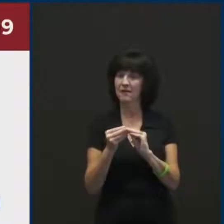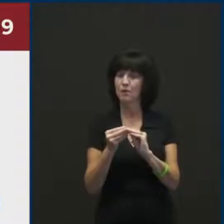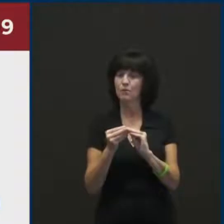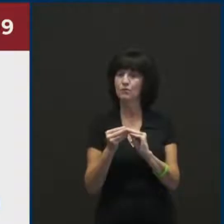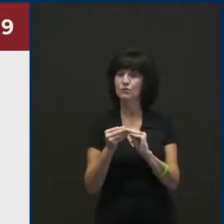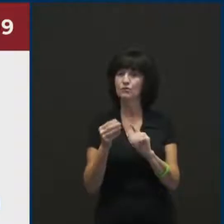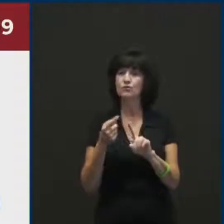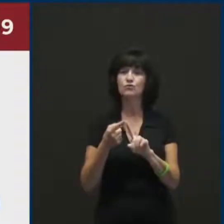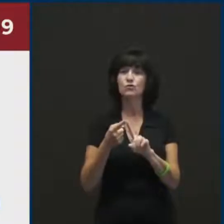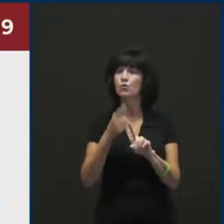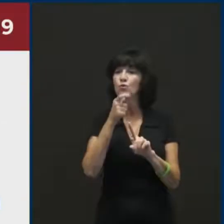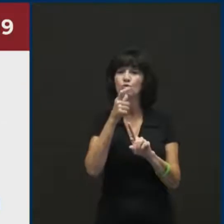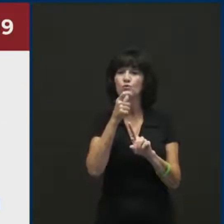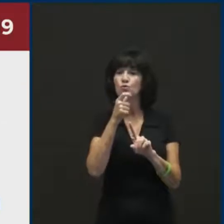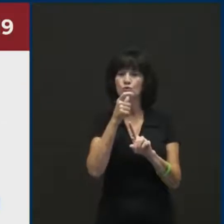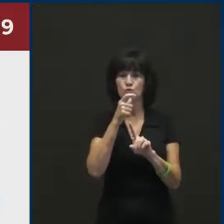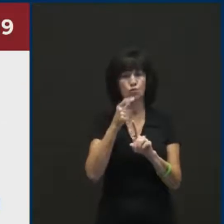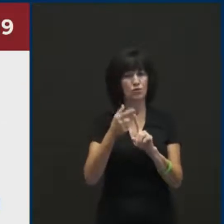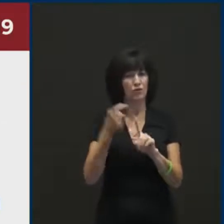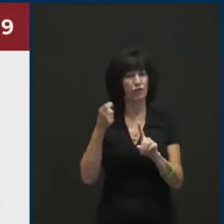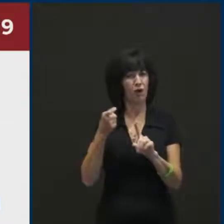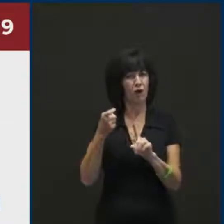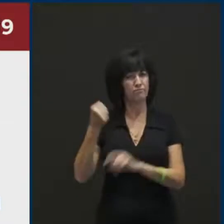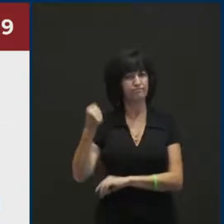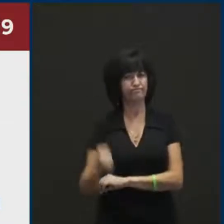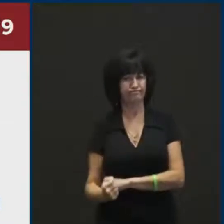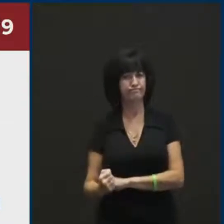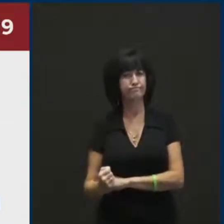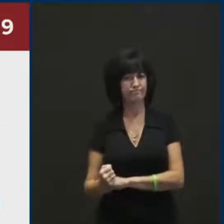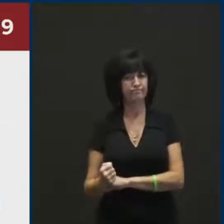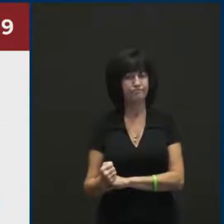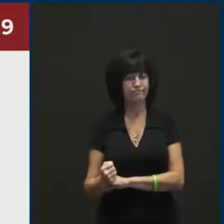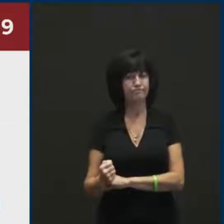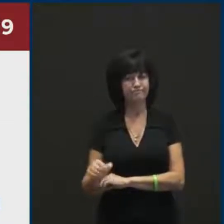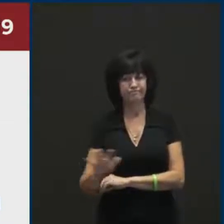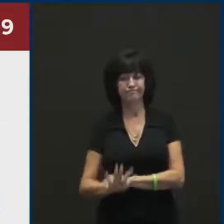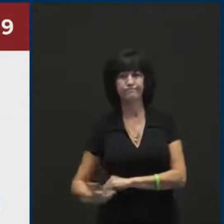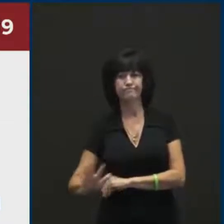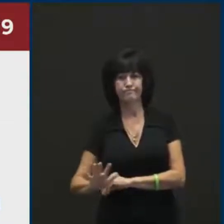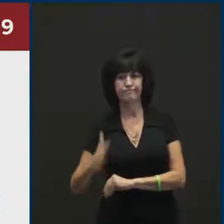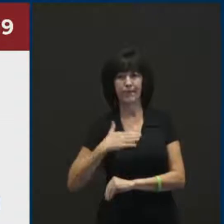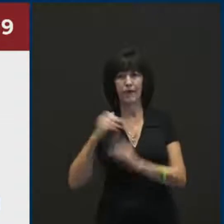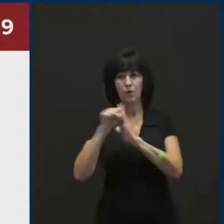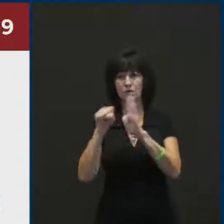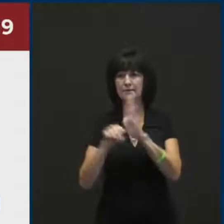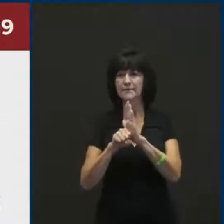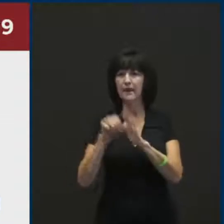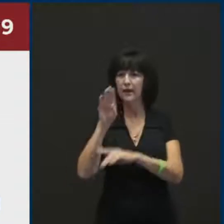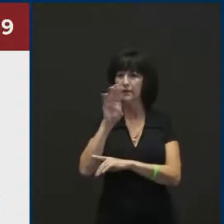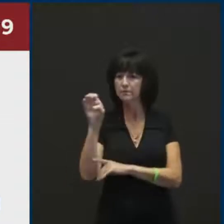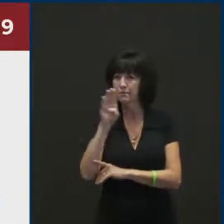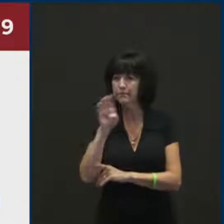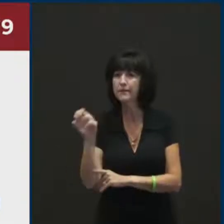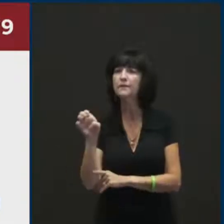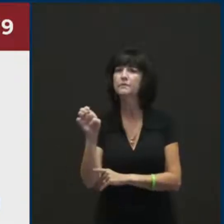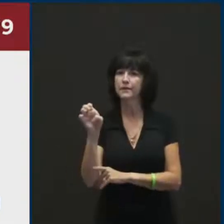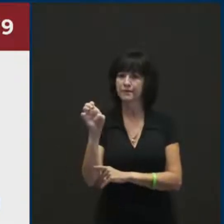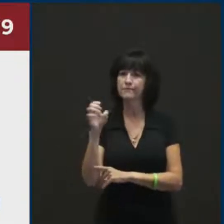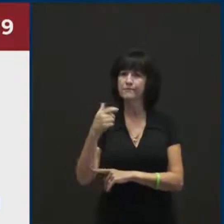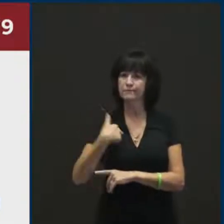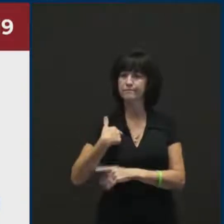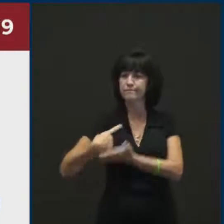coming from the lower part of our state, from BB in particular. We were on the phone yesterday with the